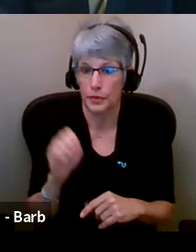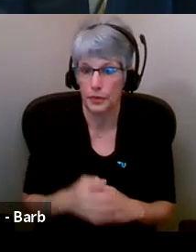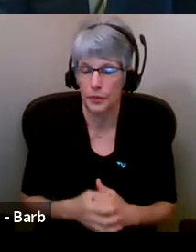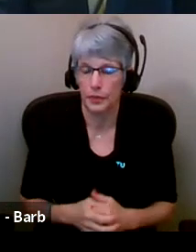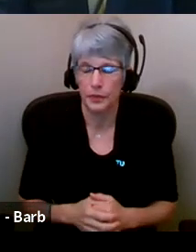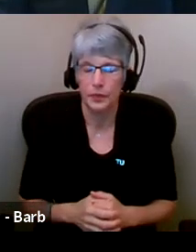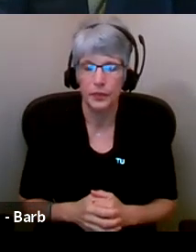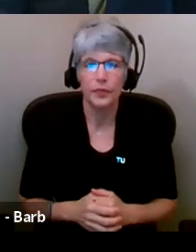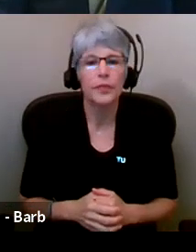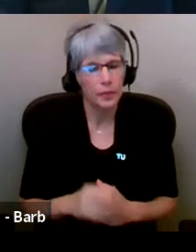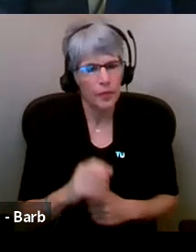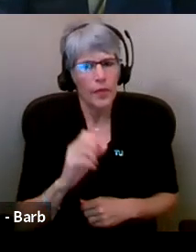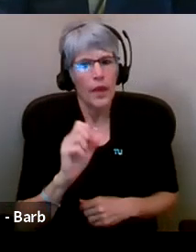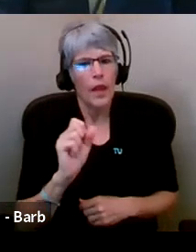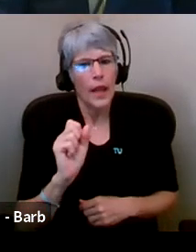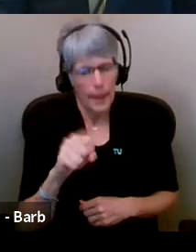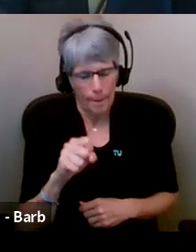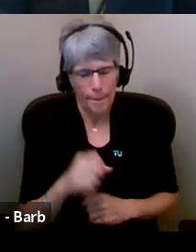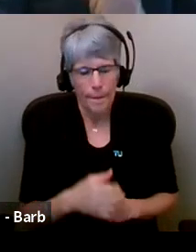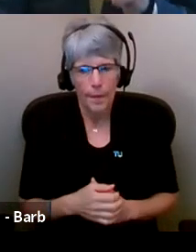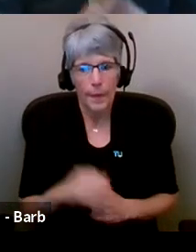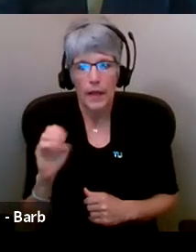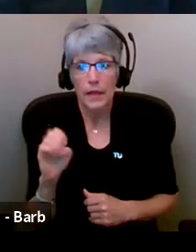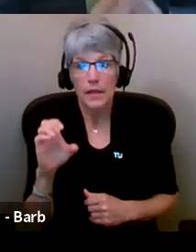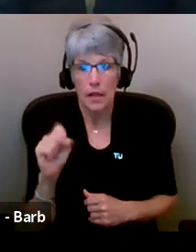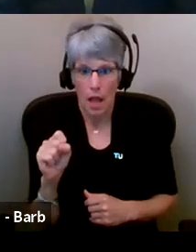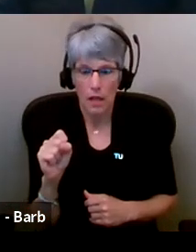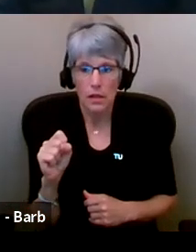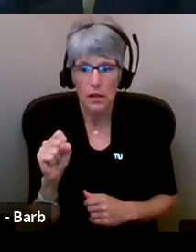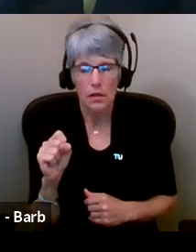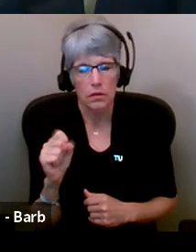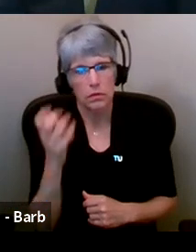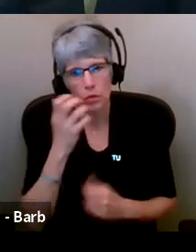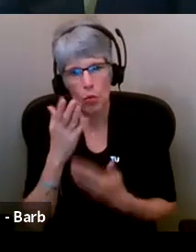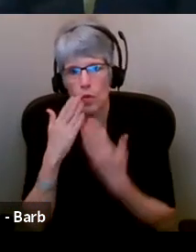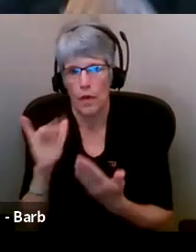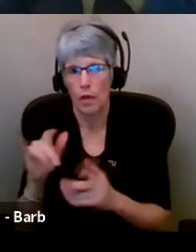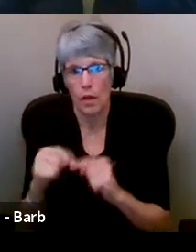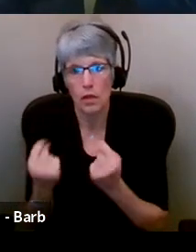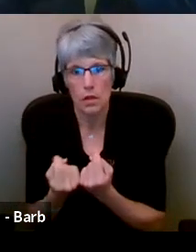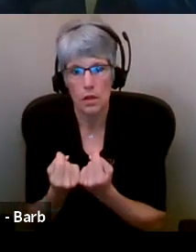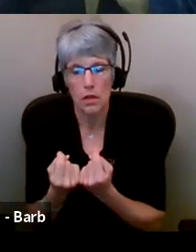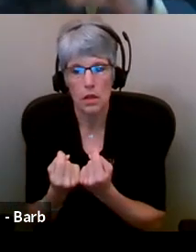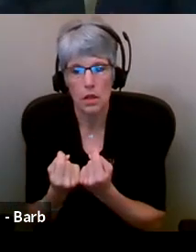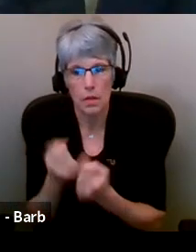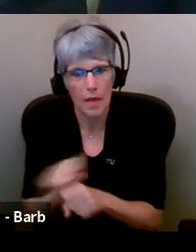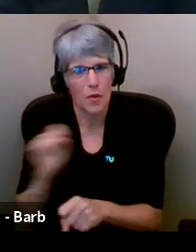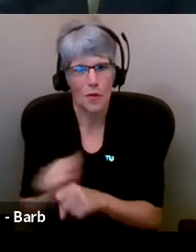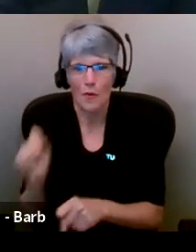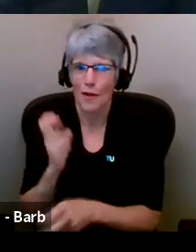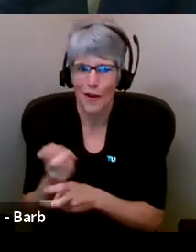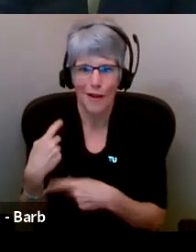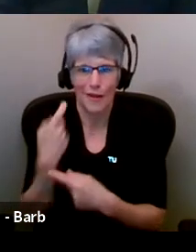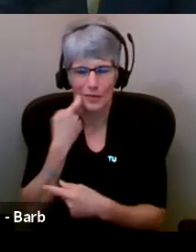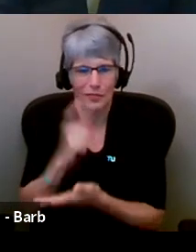campus. Yes, so ECS, I really wanna thank that team who has been working hard over the last few